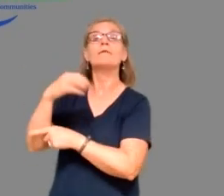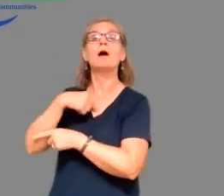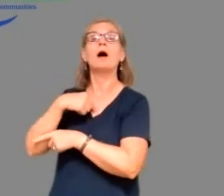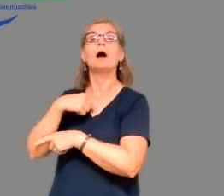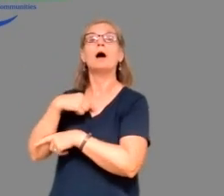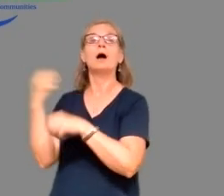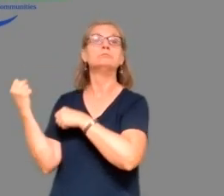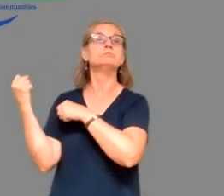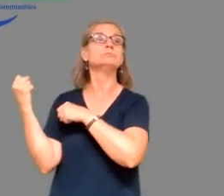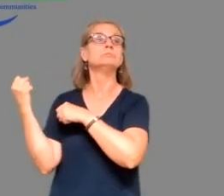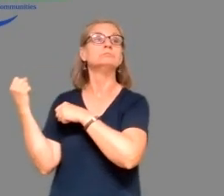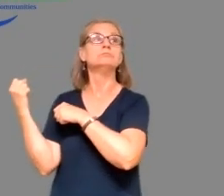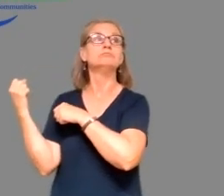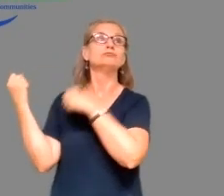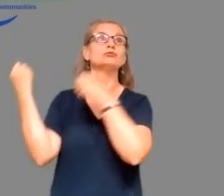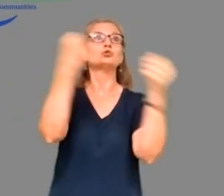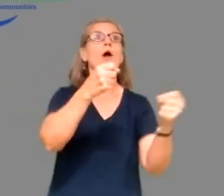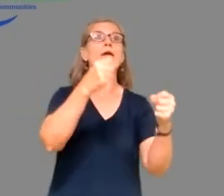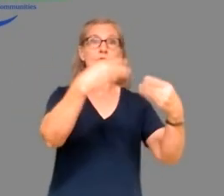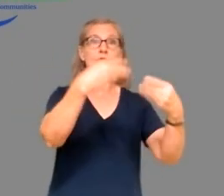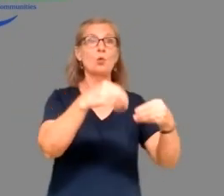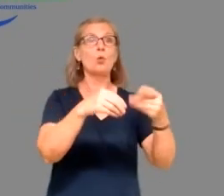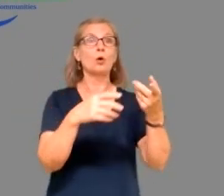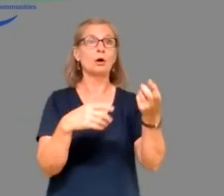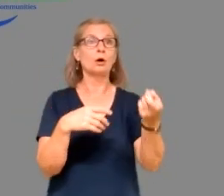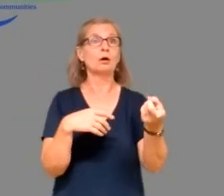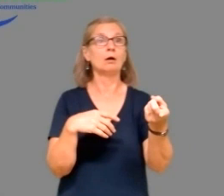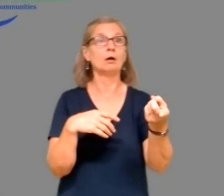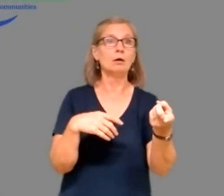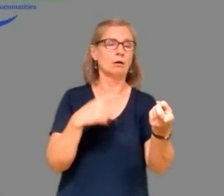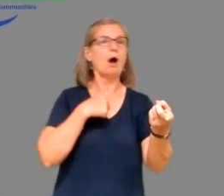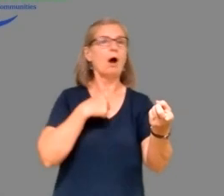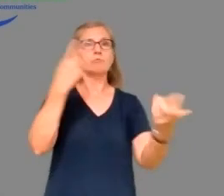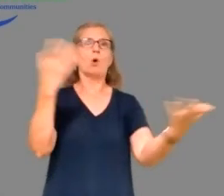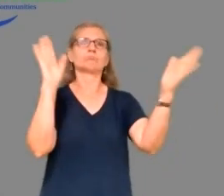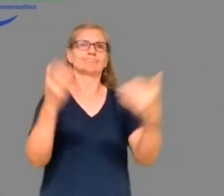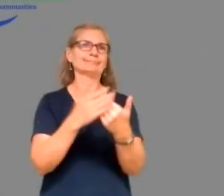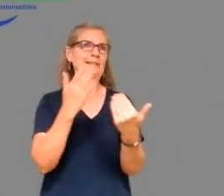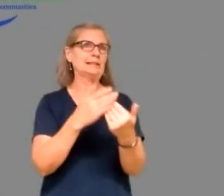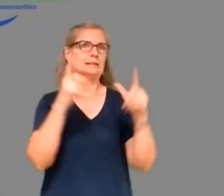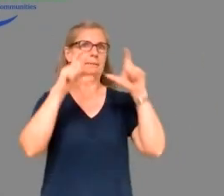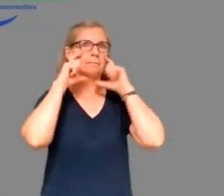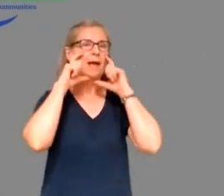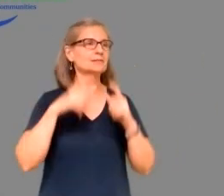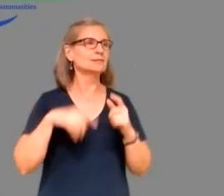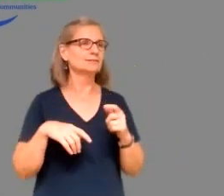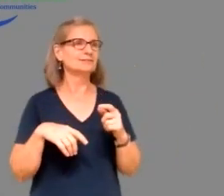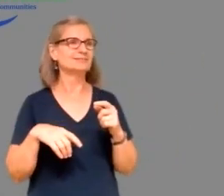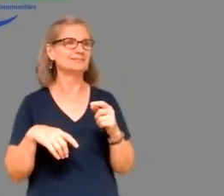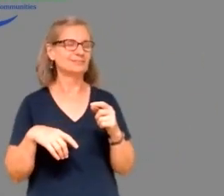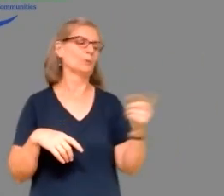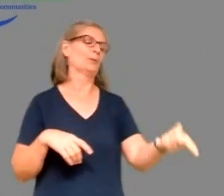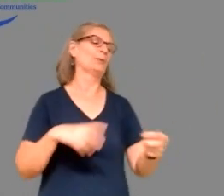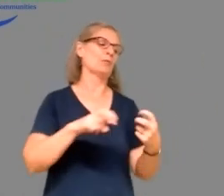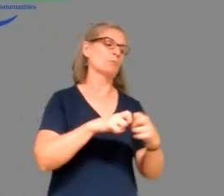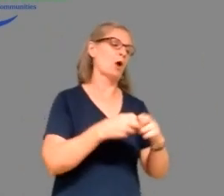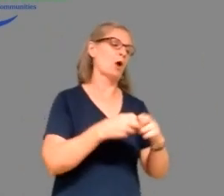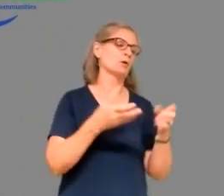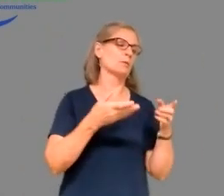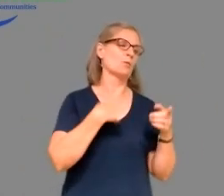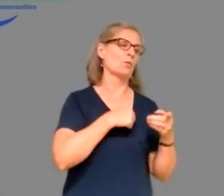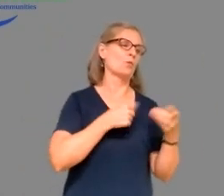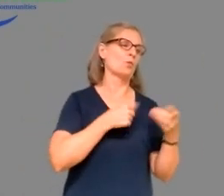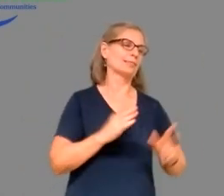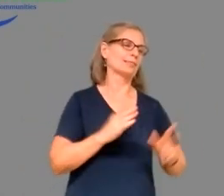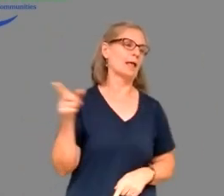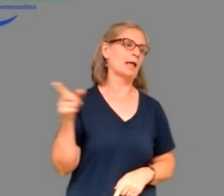Yeah. We let Steve talk and now he's just, you know, floodgate is open. You know, I think maybe Steve should replace you, Eric. I think